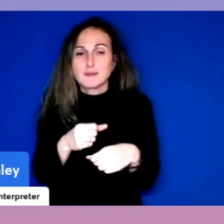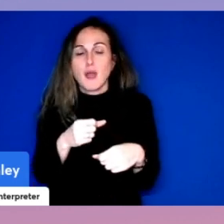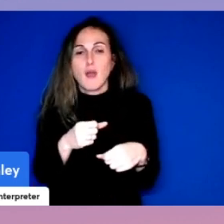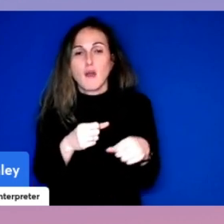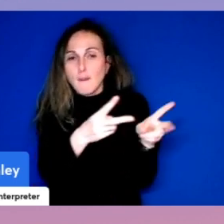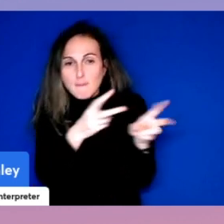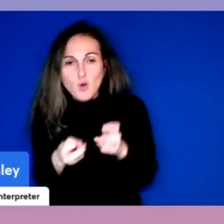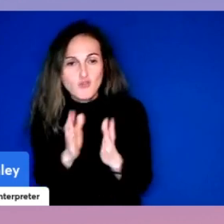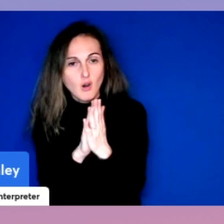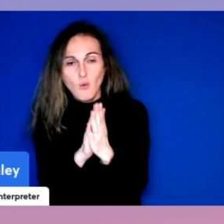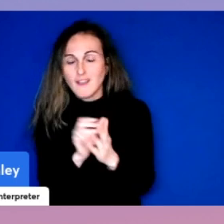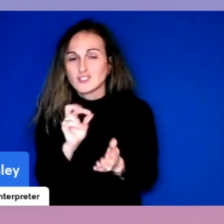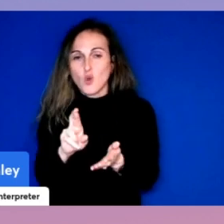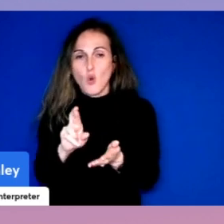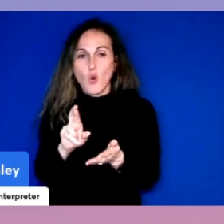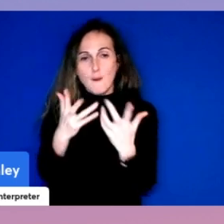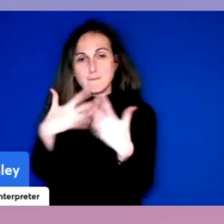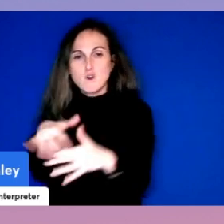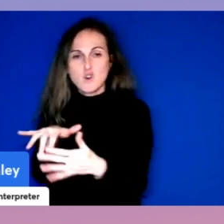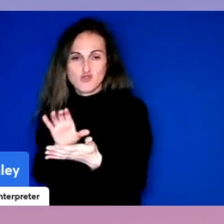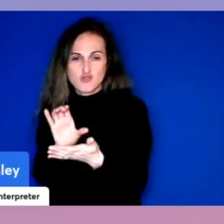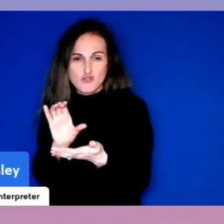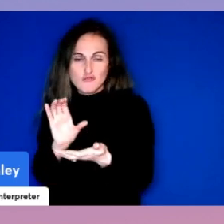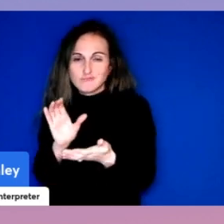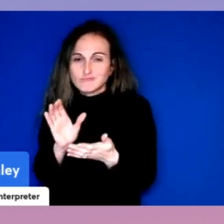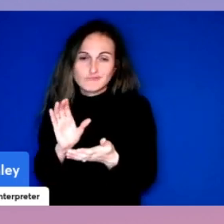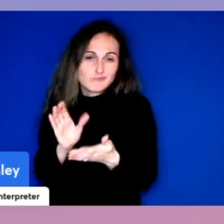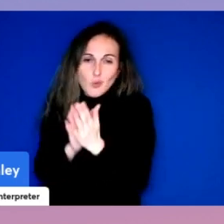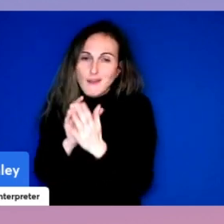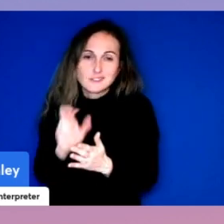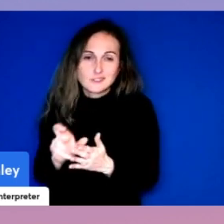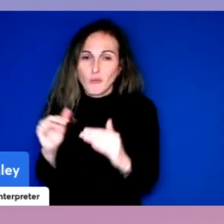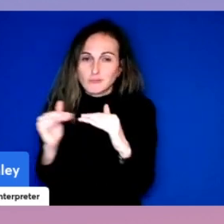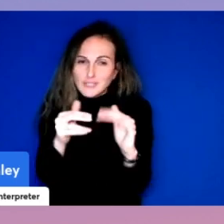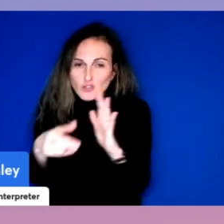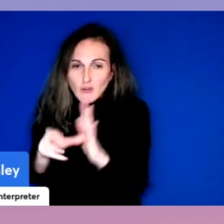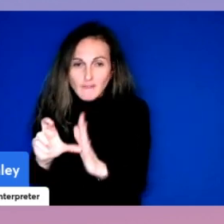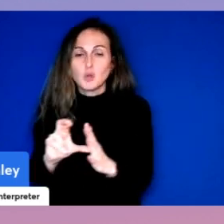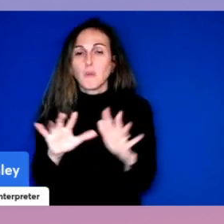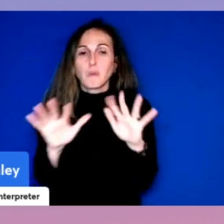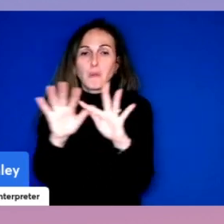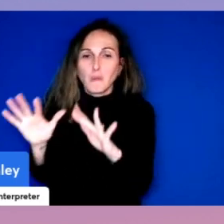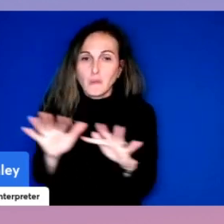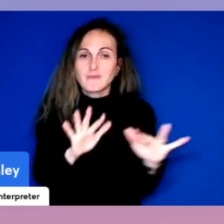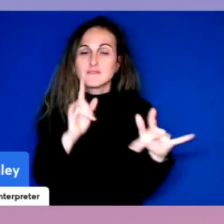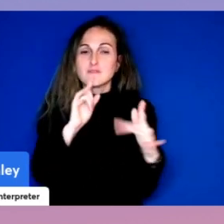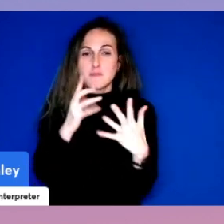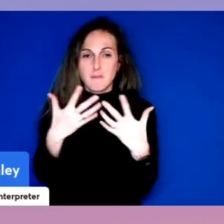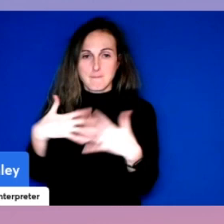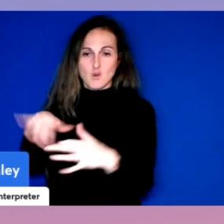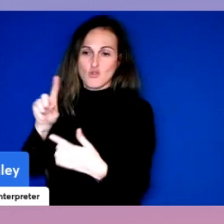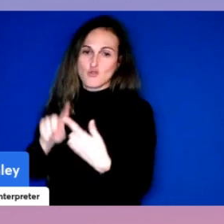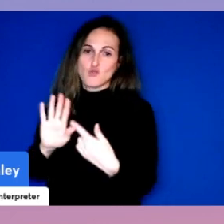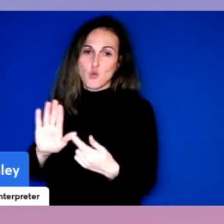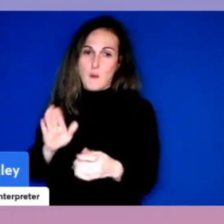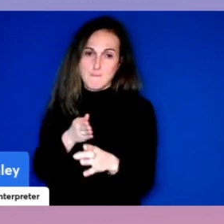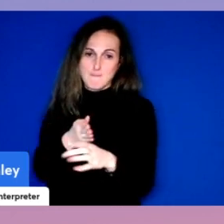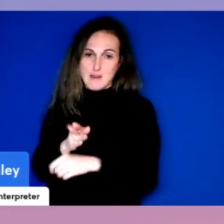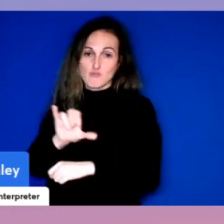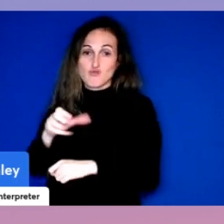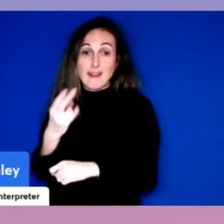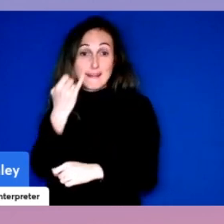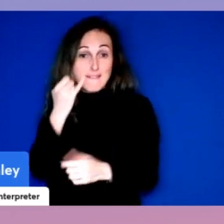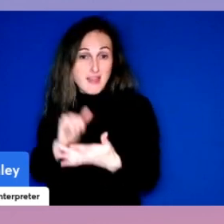you have a peer review, and then that gets merged into your main branch if that's the strategy you're